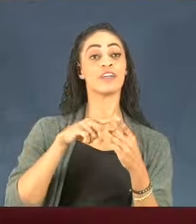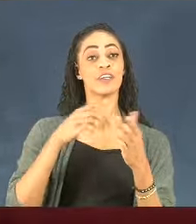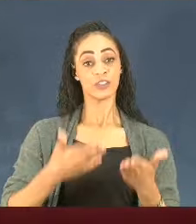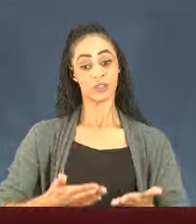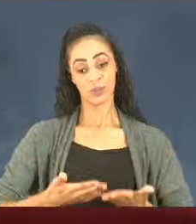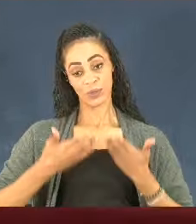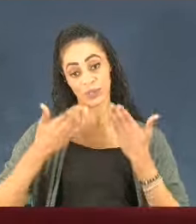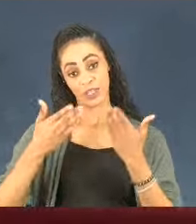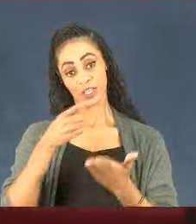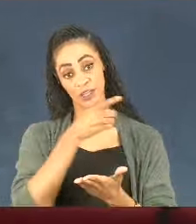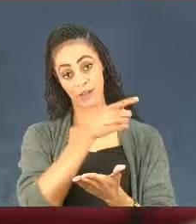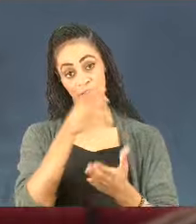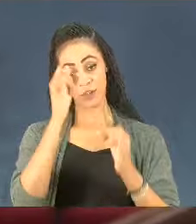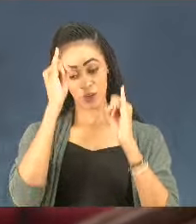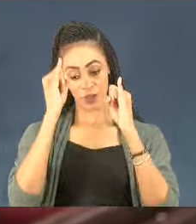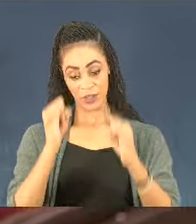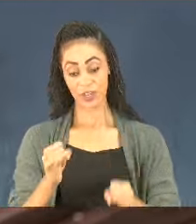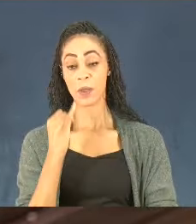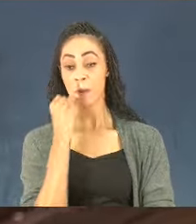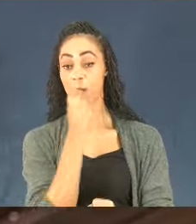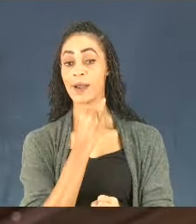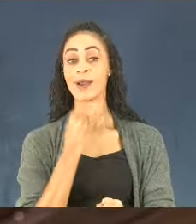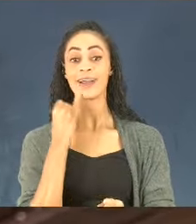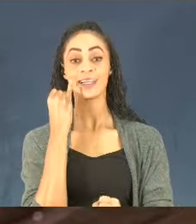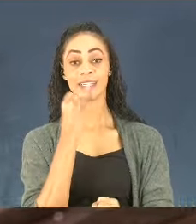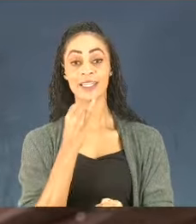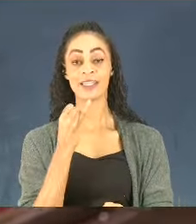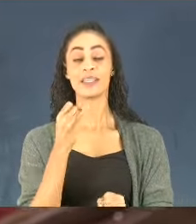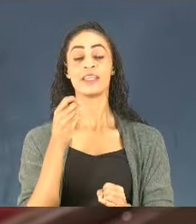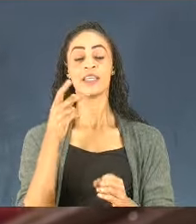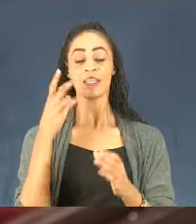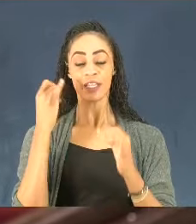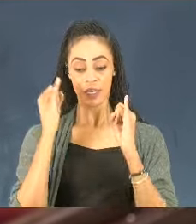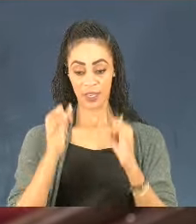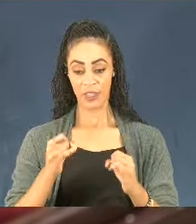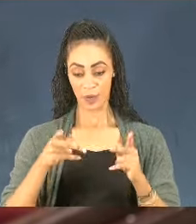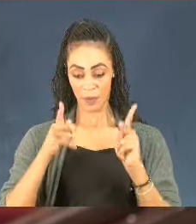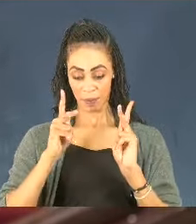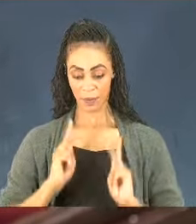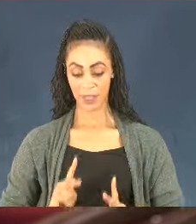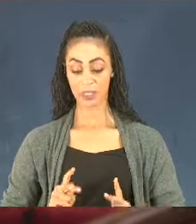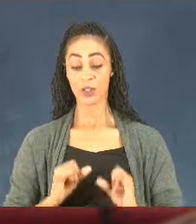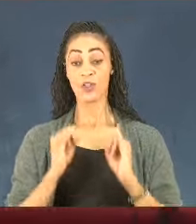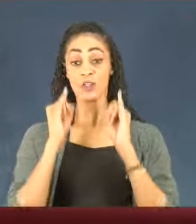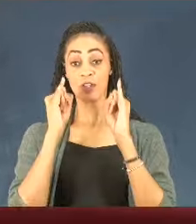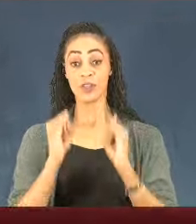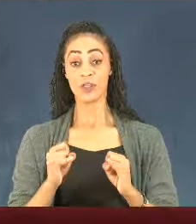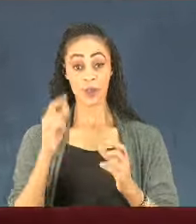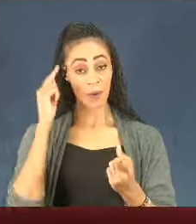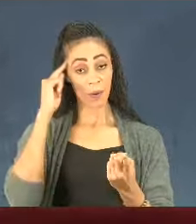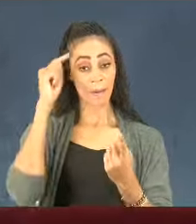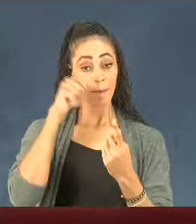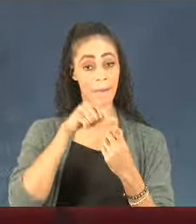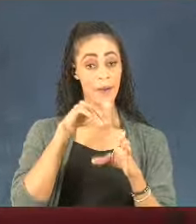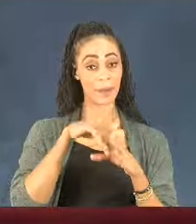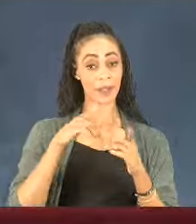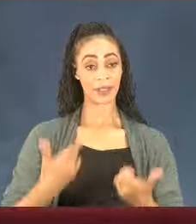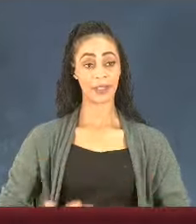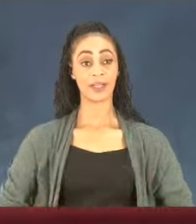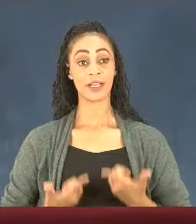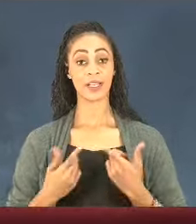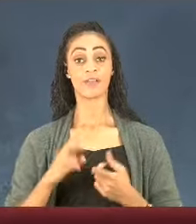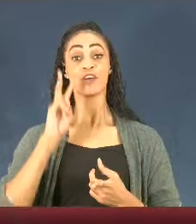new identity, a new personality, a new purpose for life. See, these are the two questions that people always